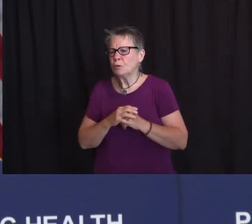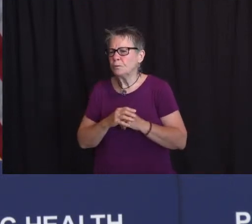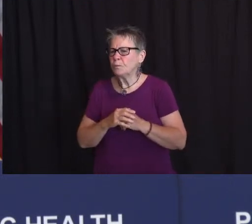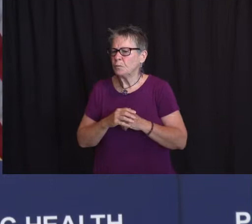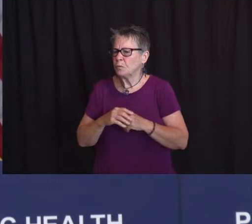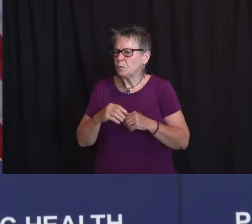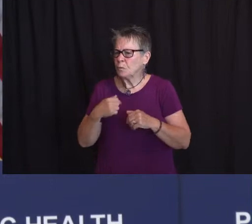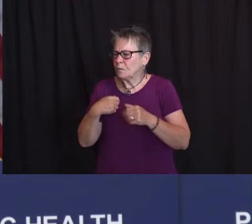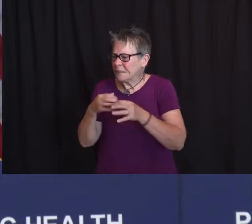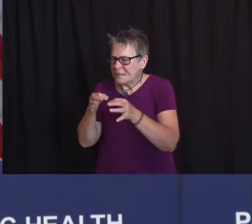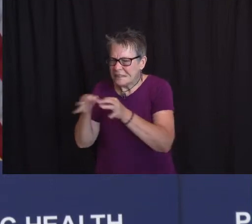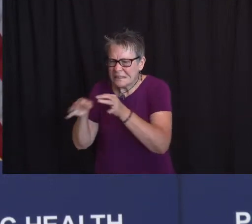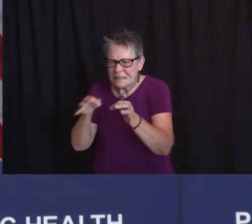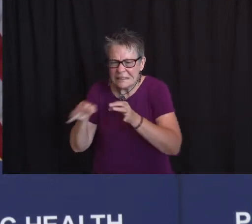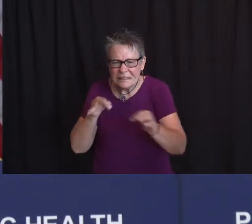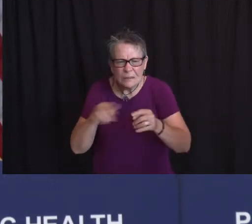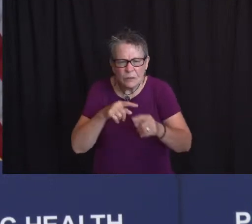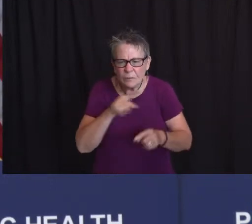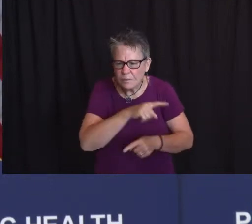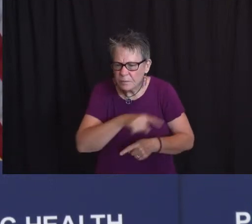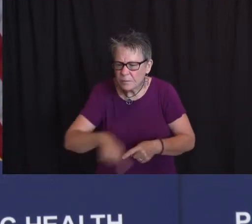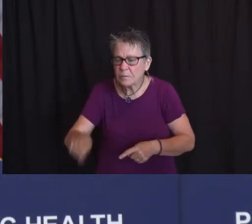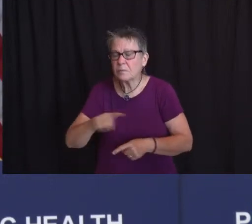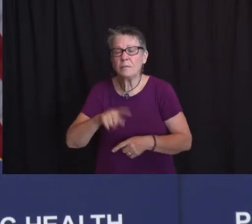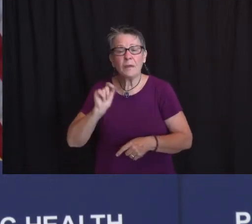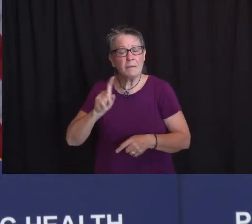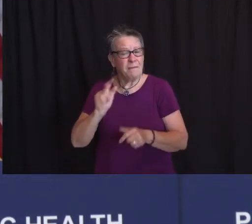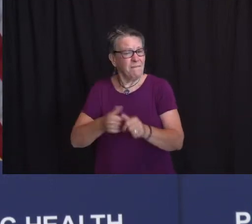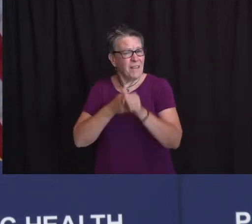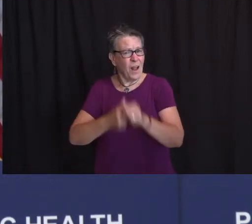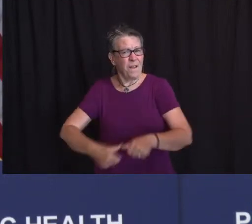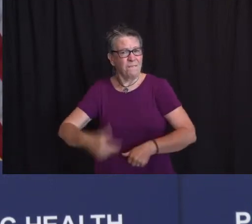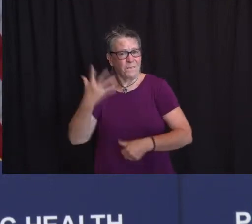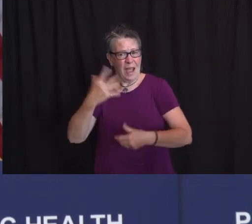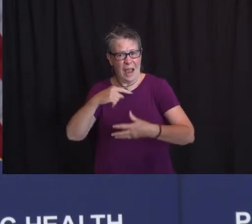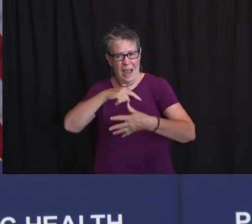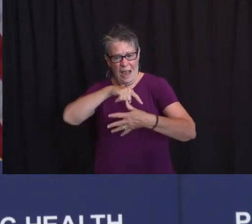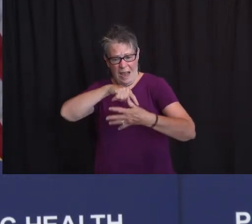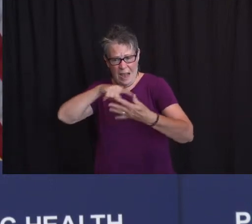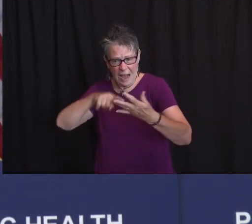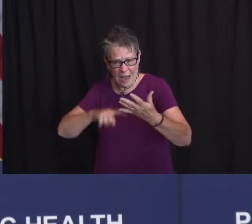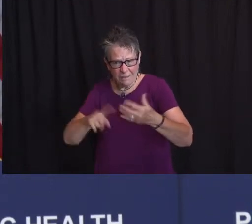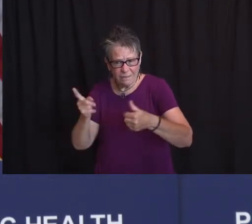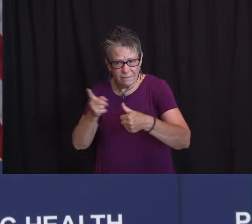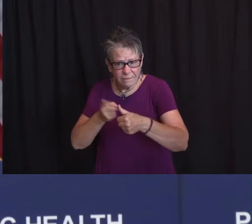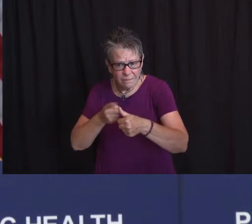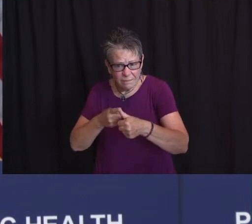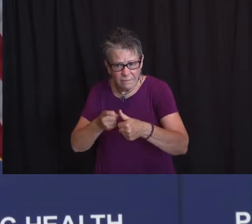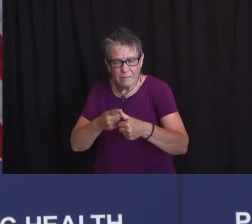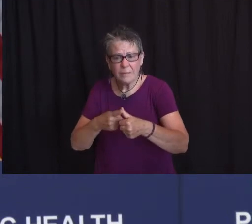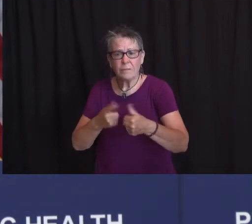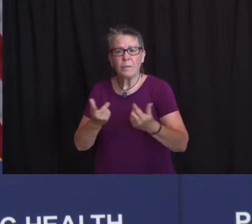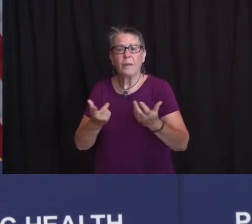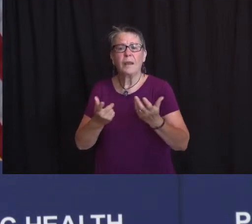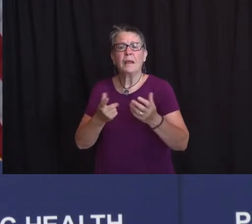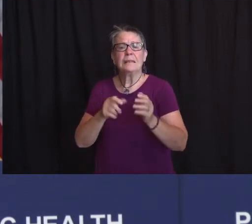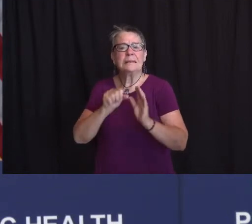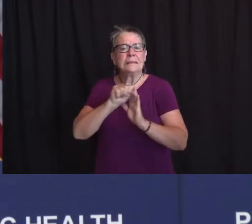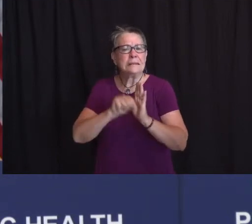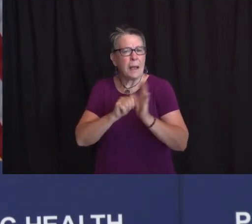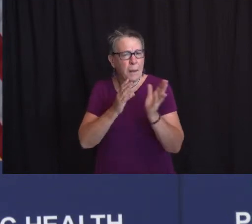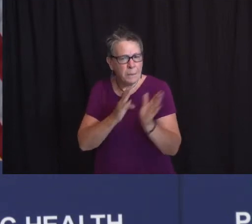plan, which include expanding opportunities for students to gain early college exposure, improving college